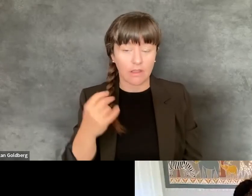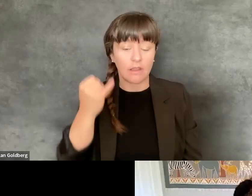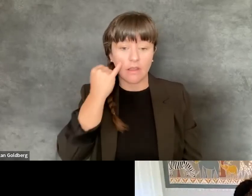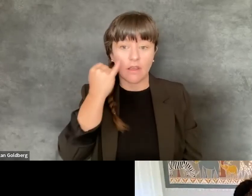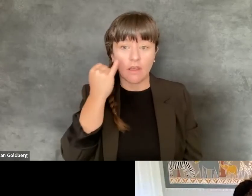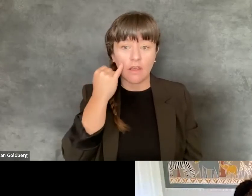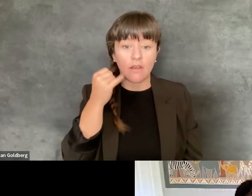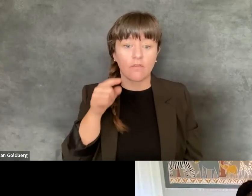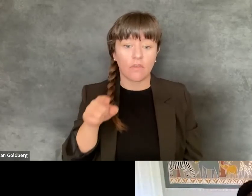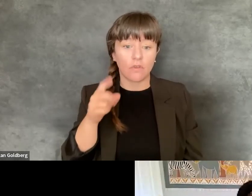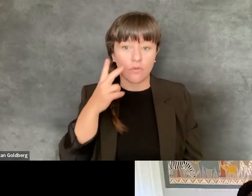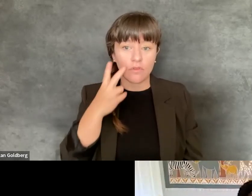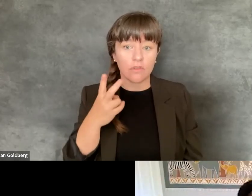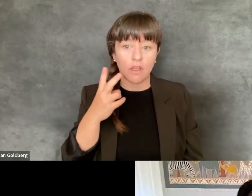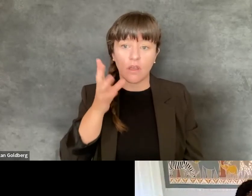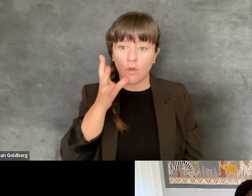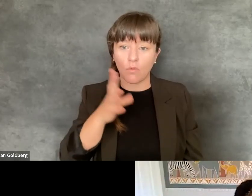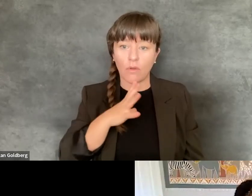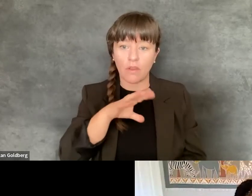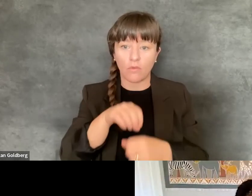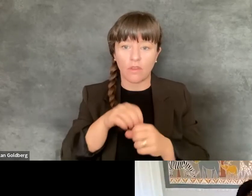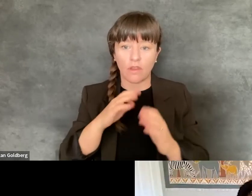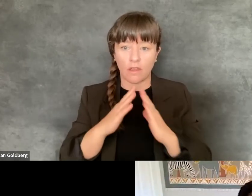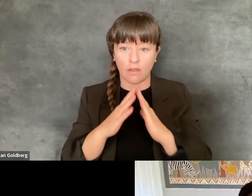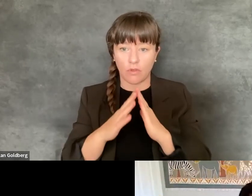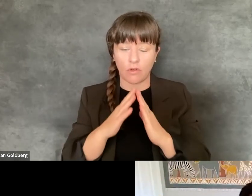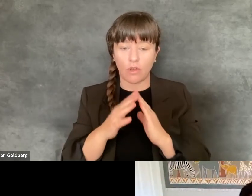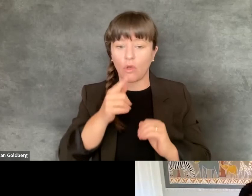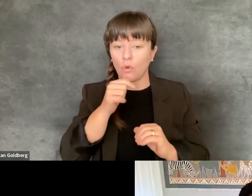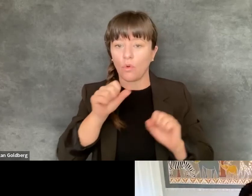find women in a community who are able to,